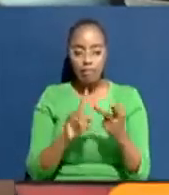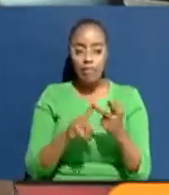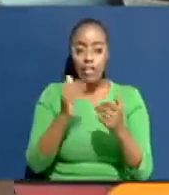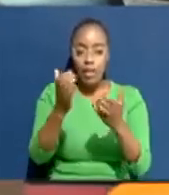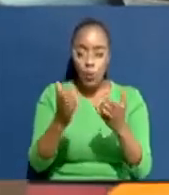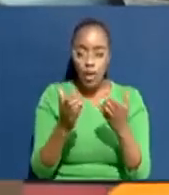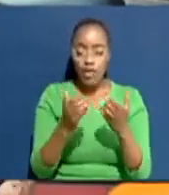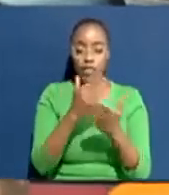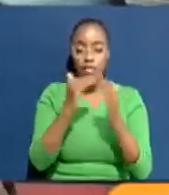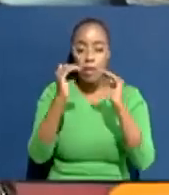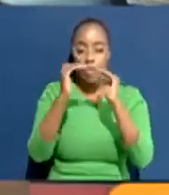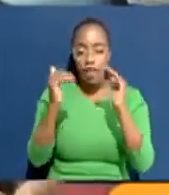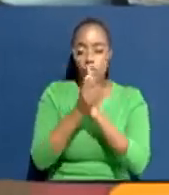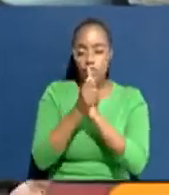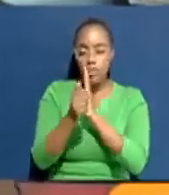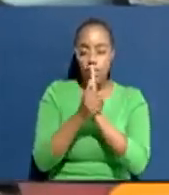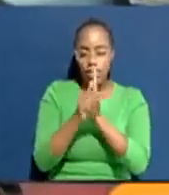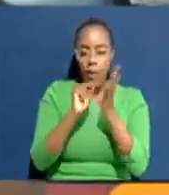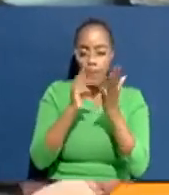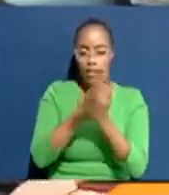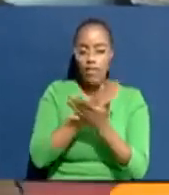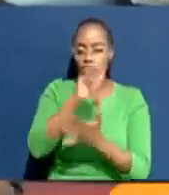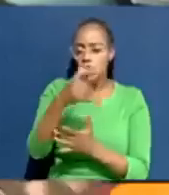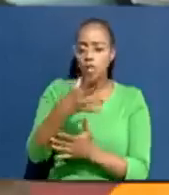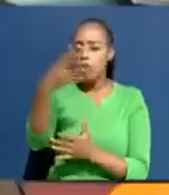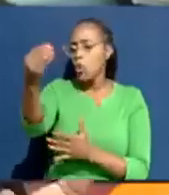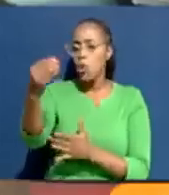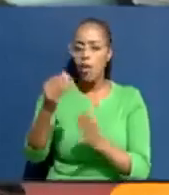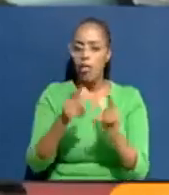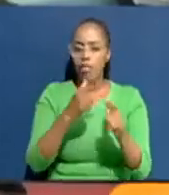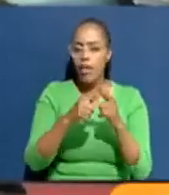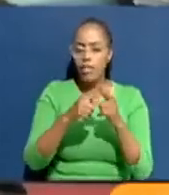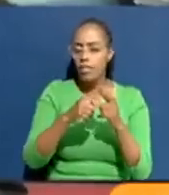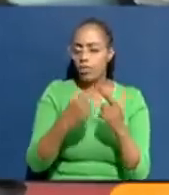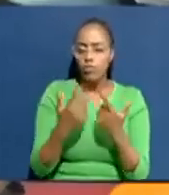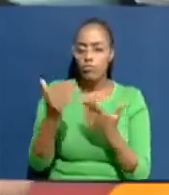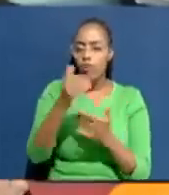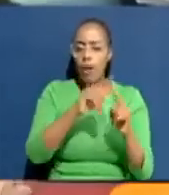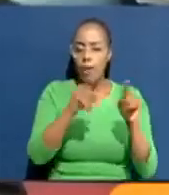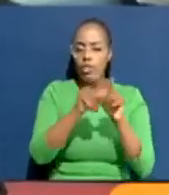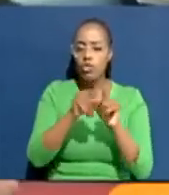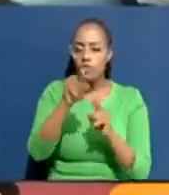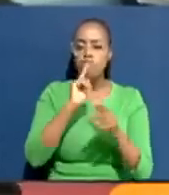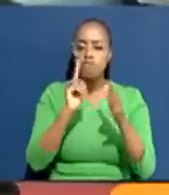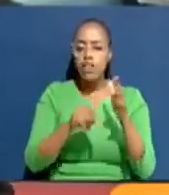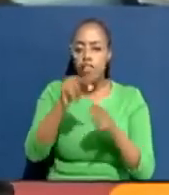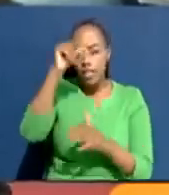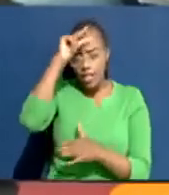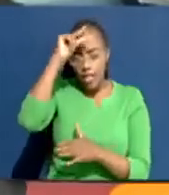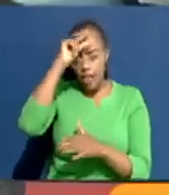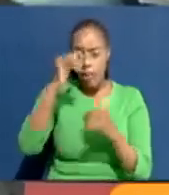requires some level of skills. It is not that sector where you can just go out on the streets and actually collect people. But what you're saying is that this same government